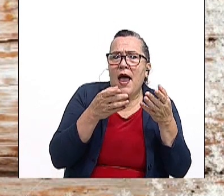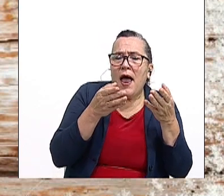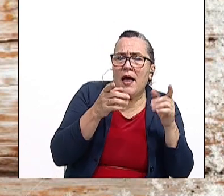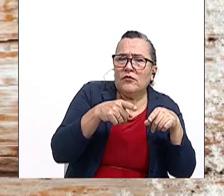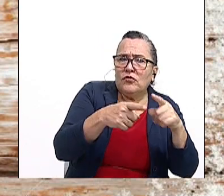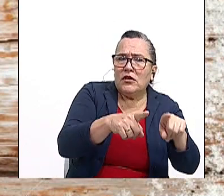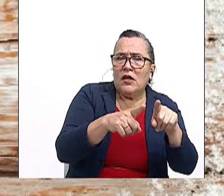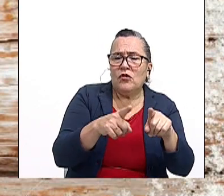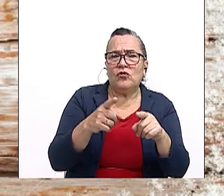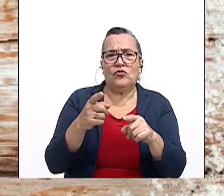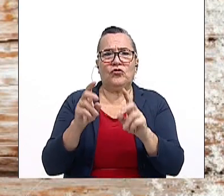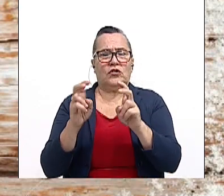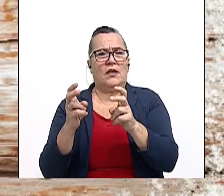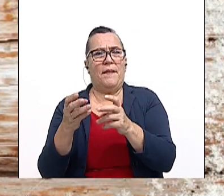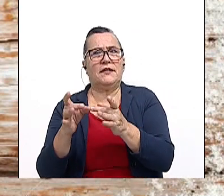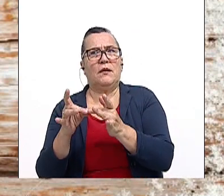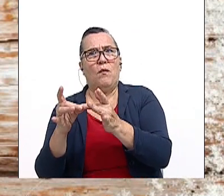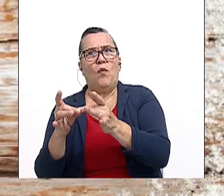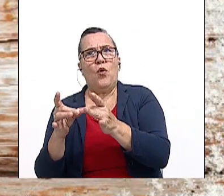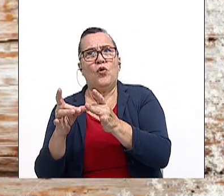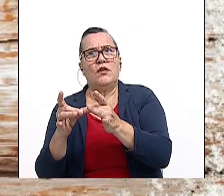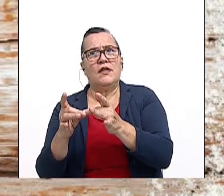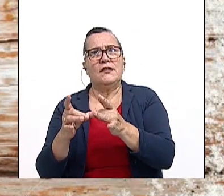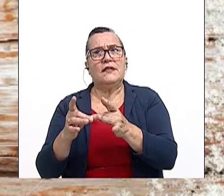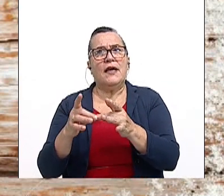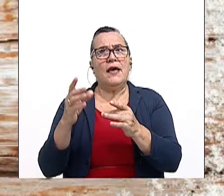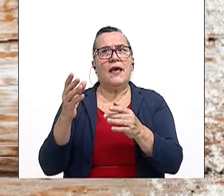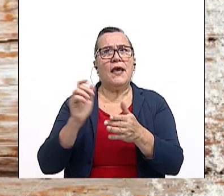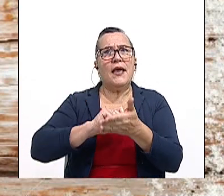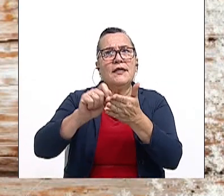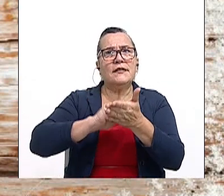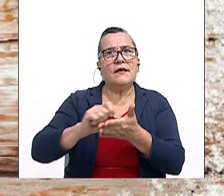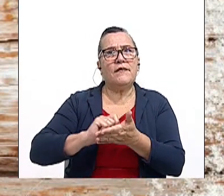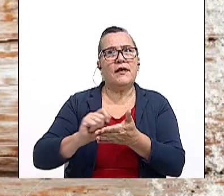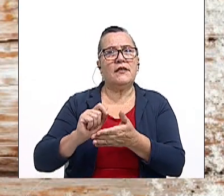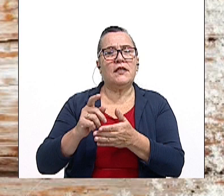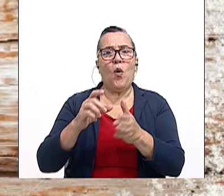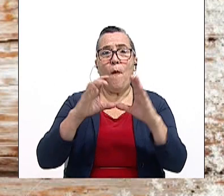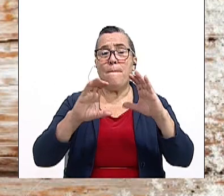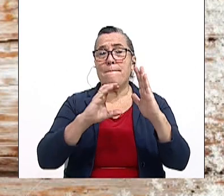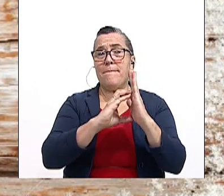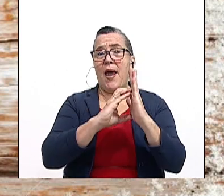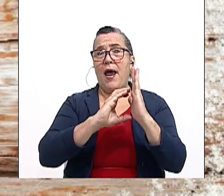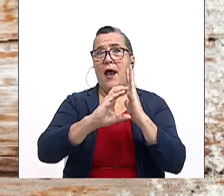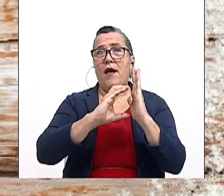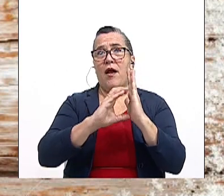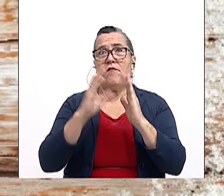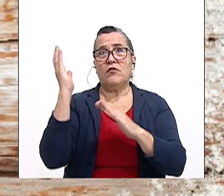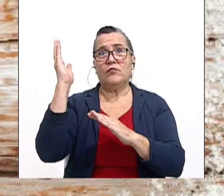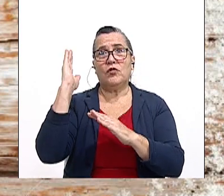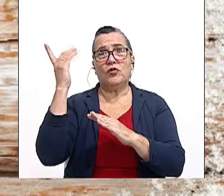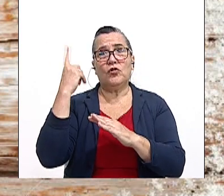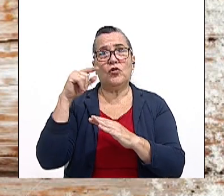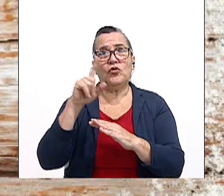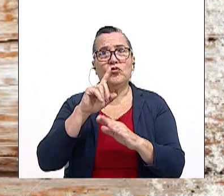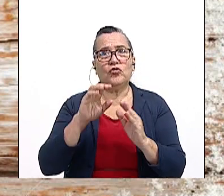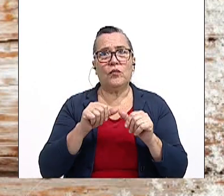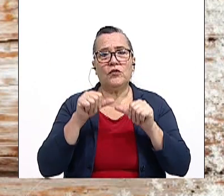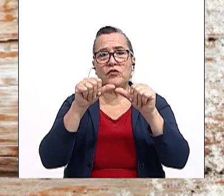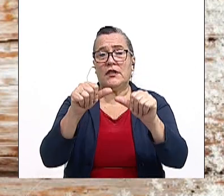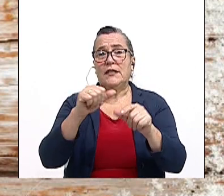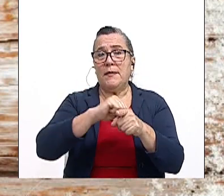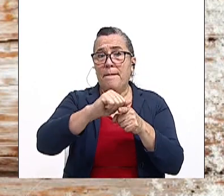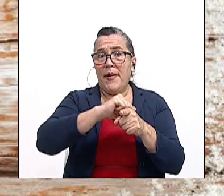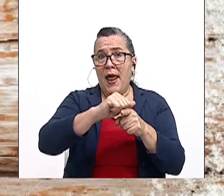an expository paragraph about sustainable practices at home for Christmas. And we